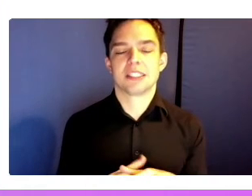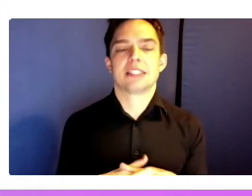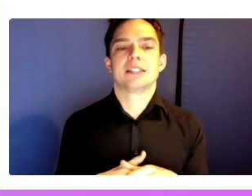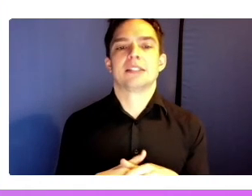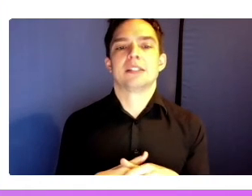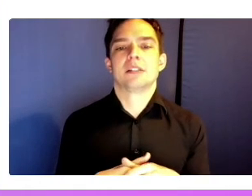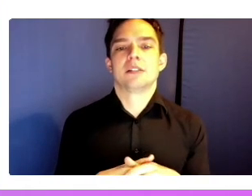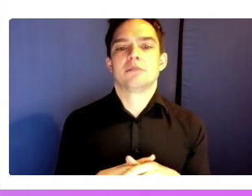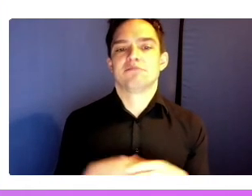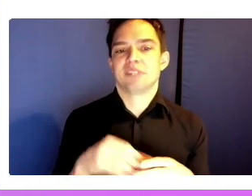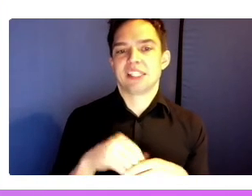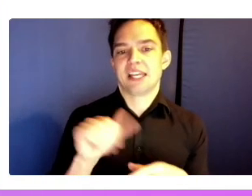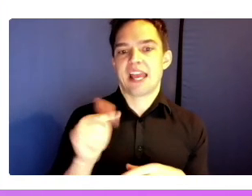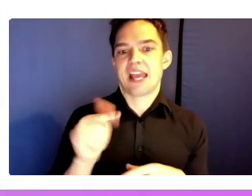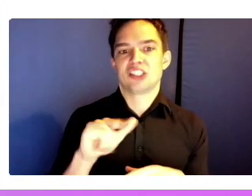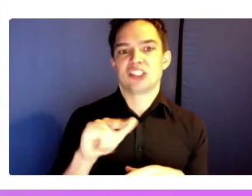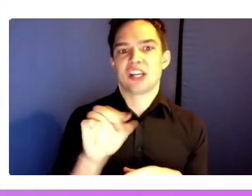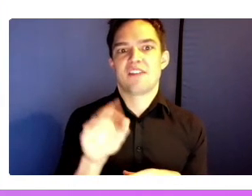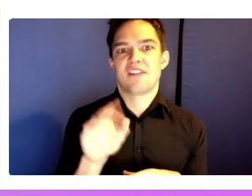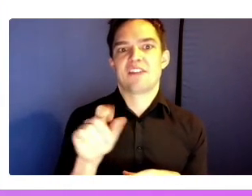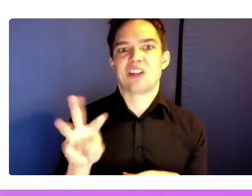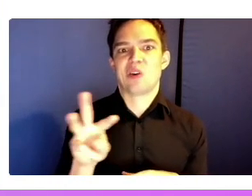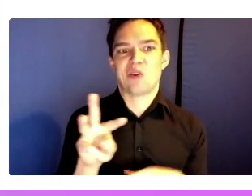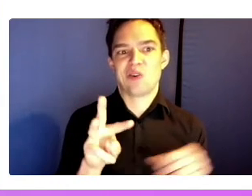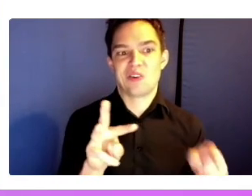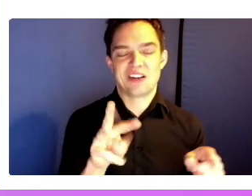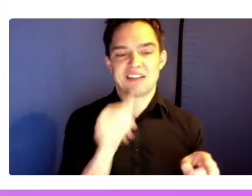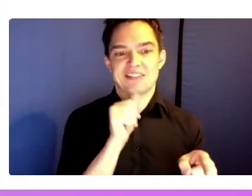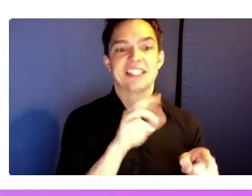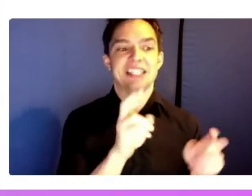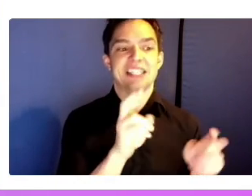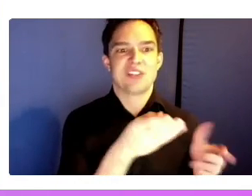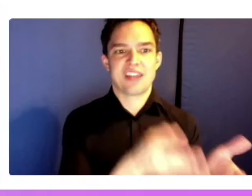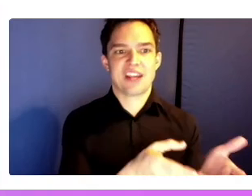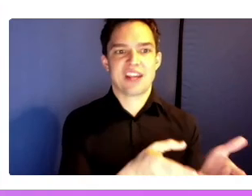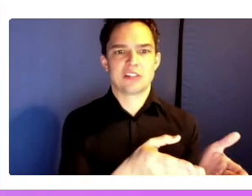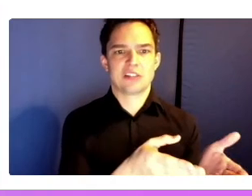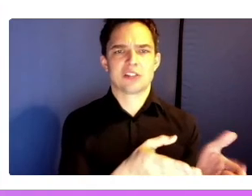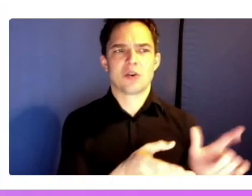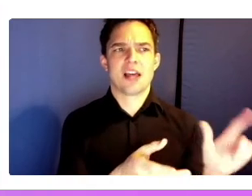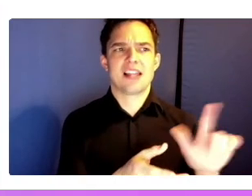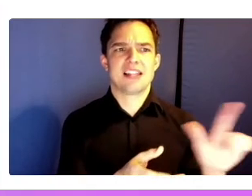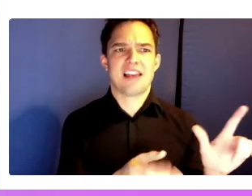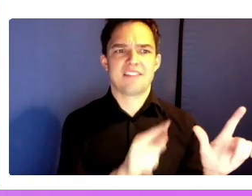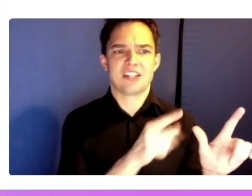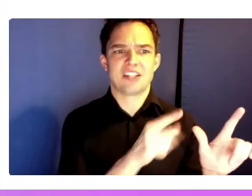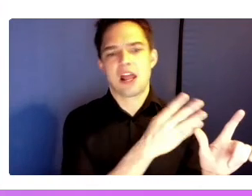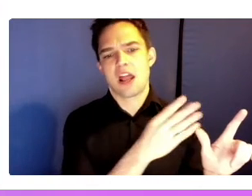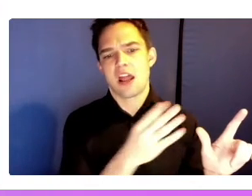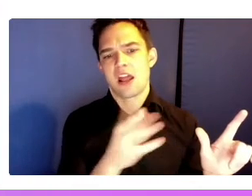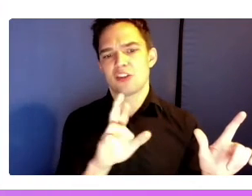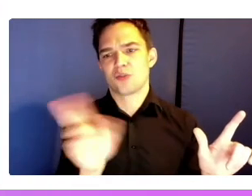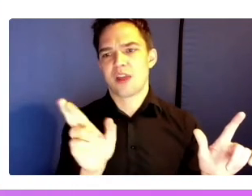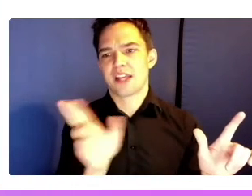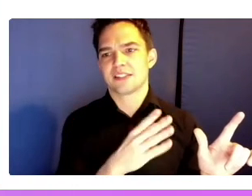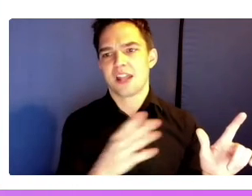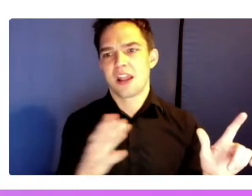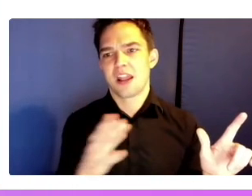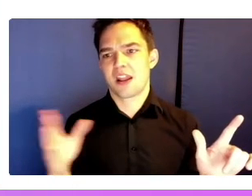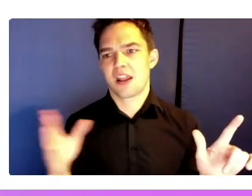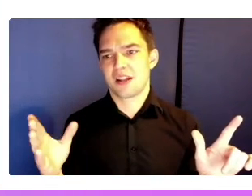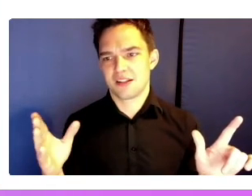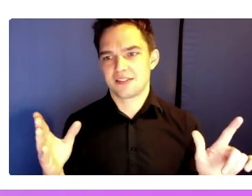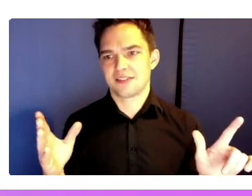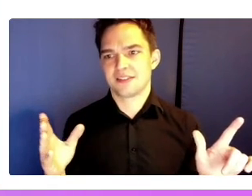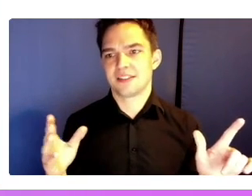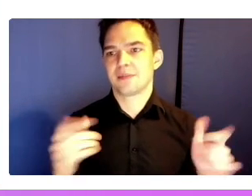especially in an agile flow where you're just like, well, the issues are there. Let's go left to right, so